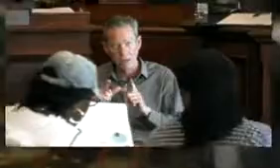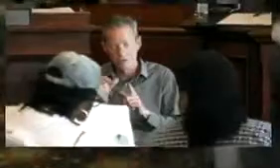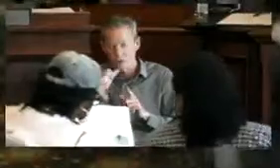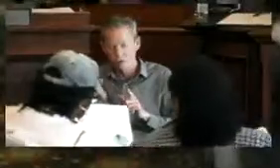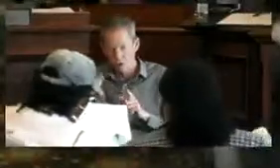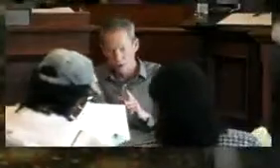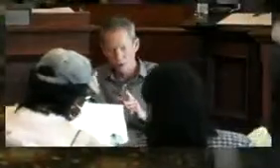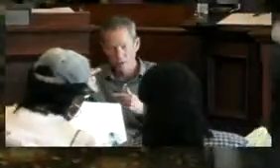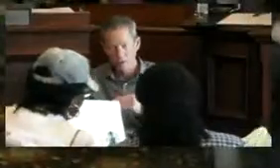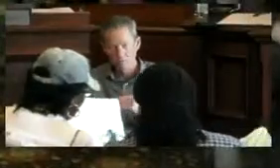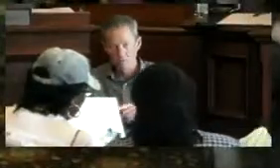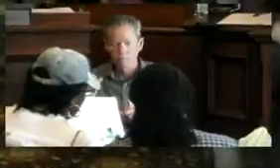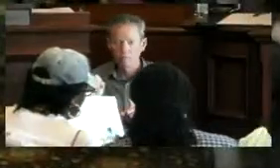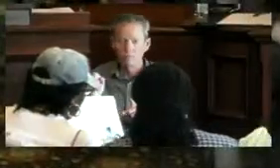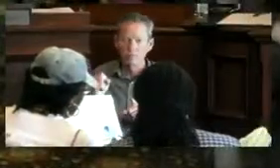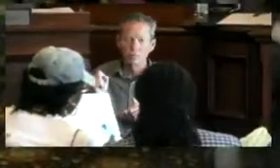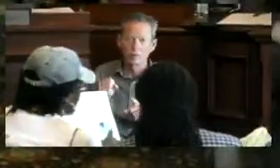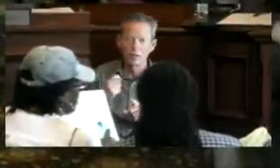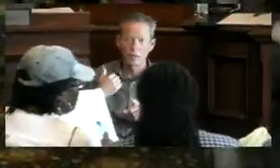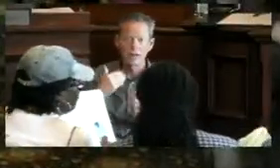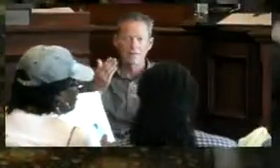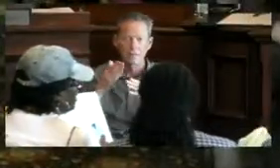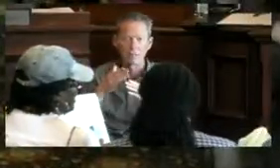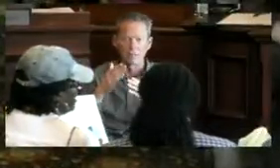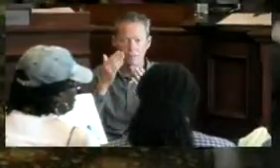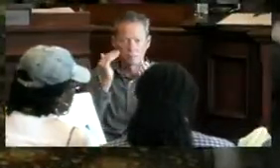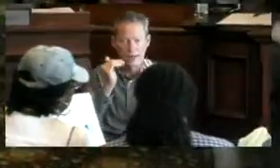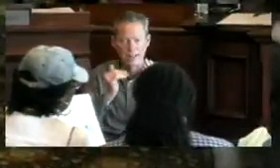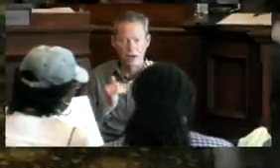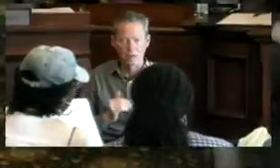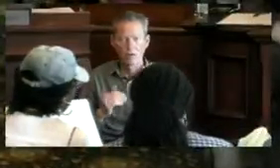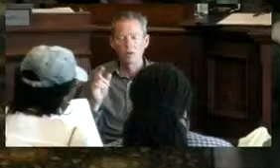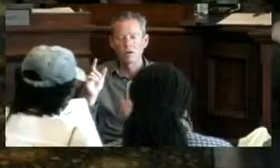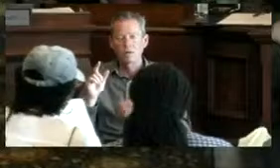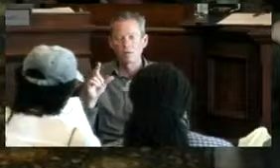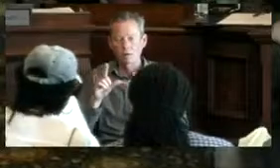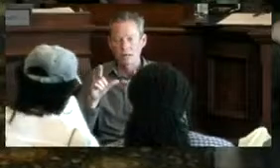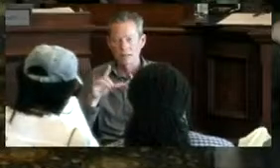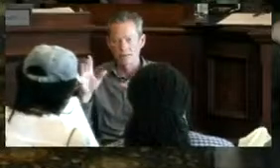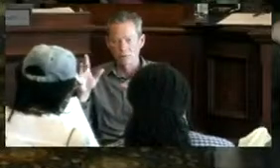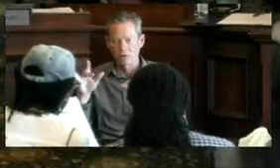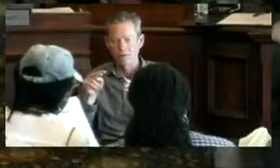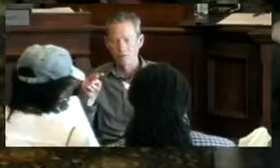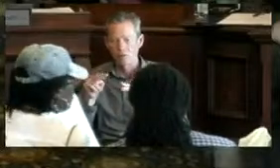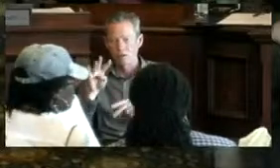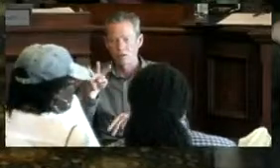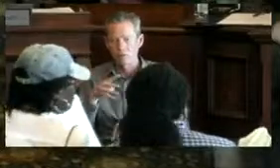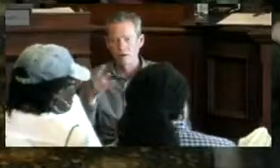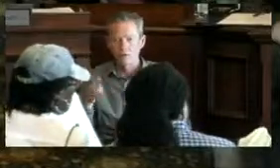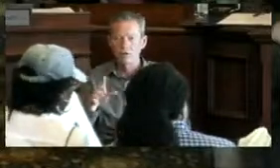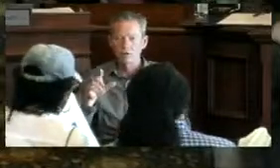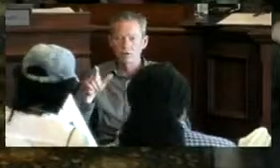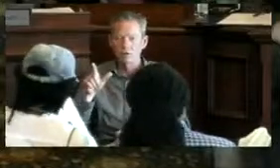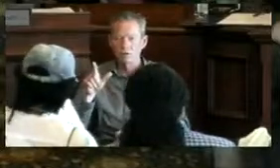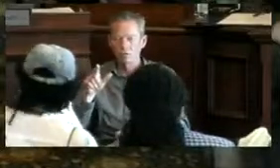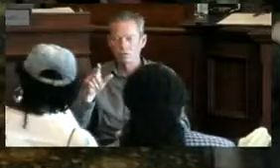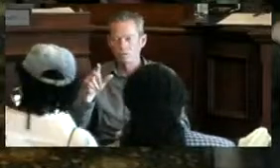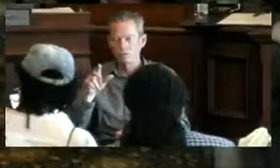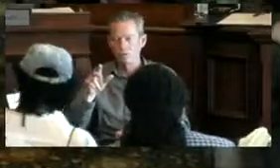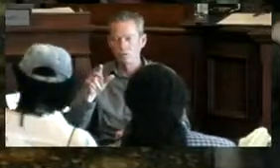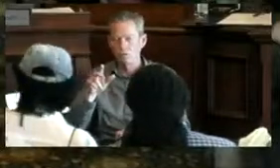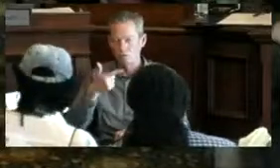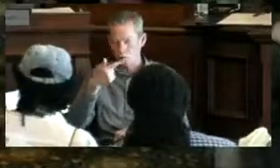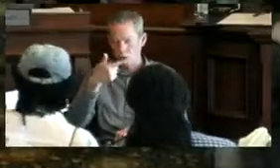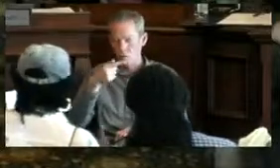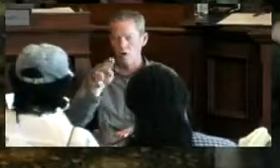Yes. I would say it's a breakdown of where the license of the 25, if you look at the graph. Yeah. So 21 are micro